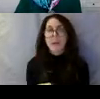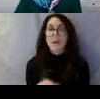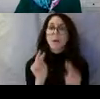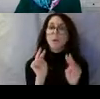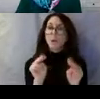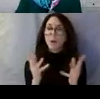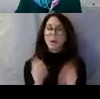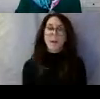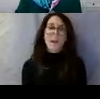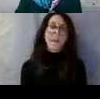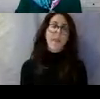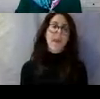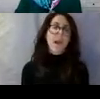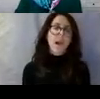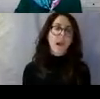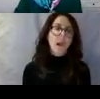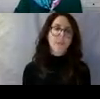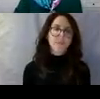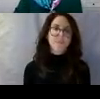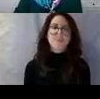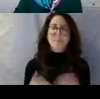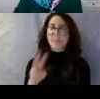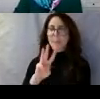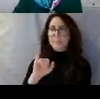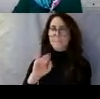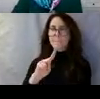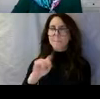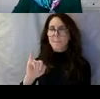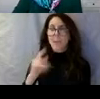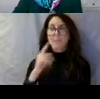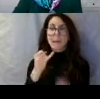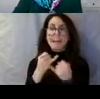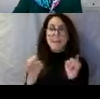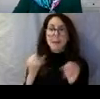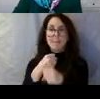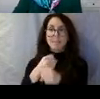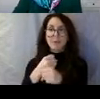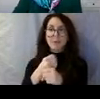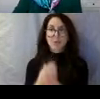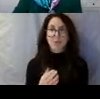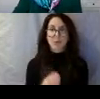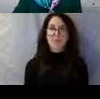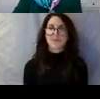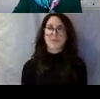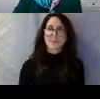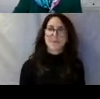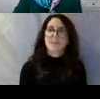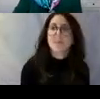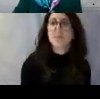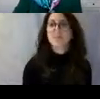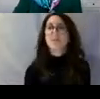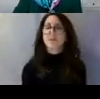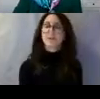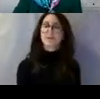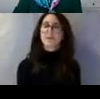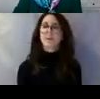essentially like a wiki for independent producers. So the other kind of thing